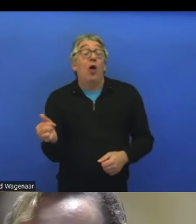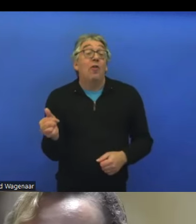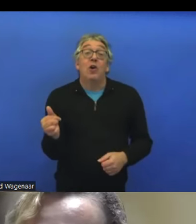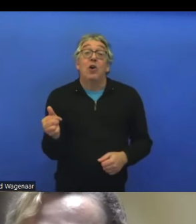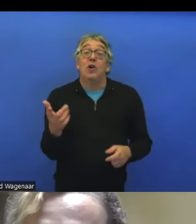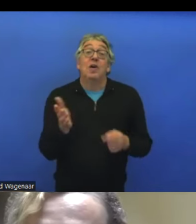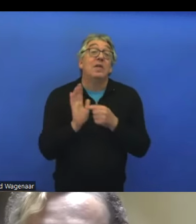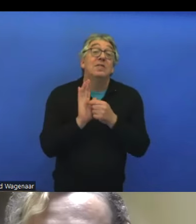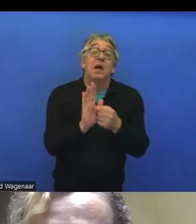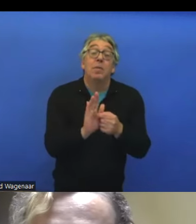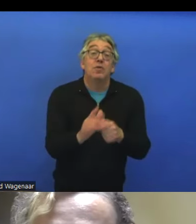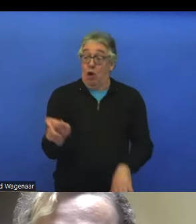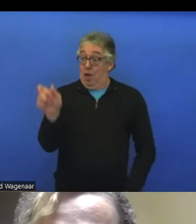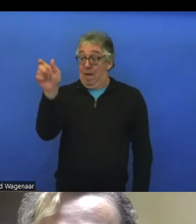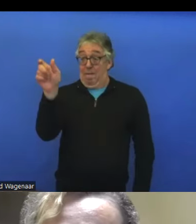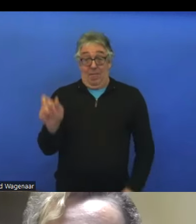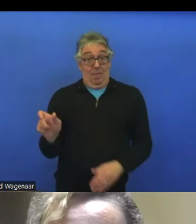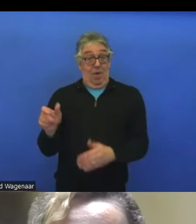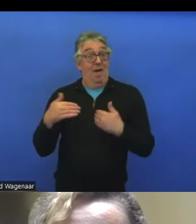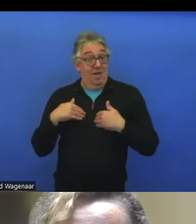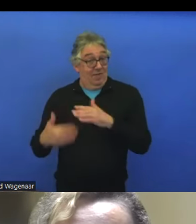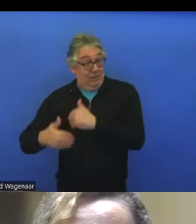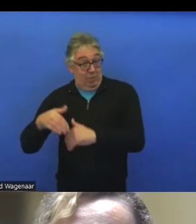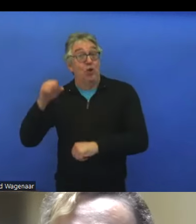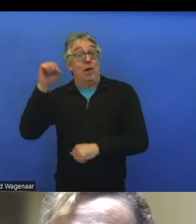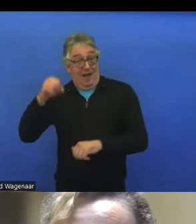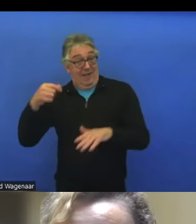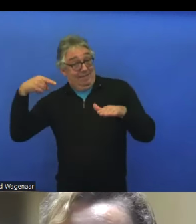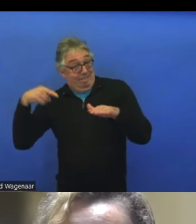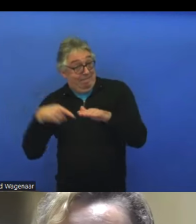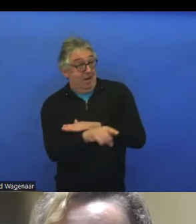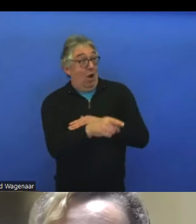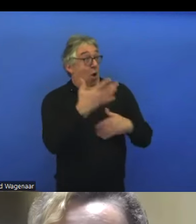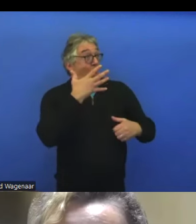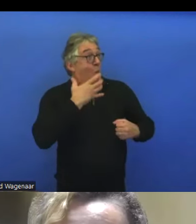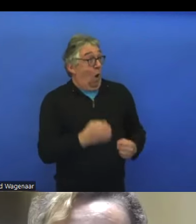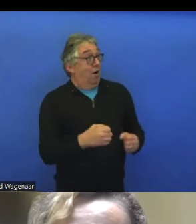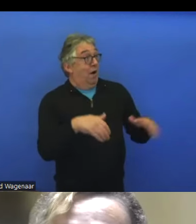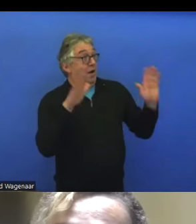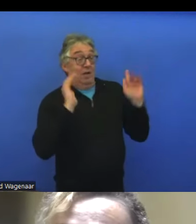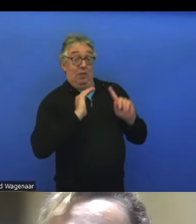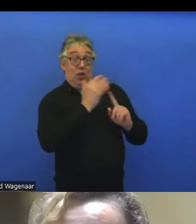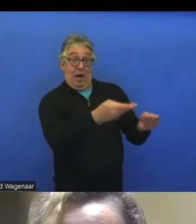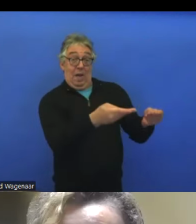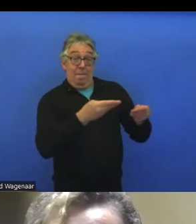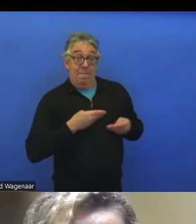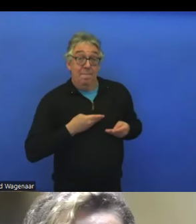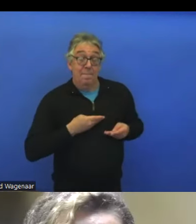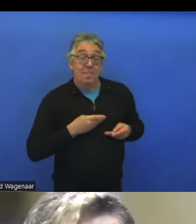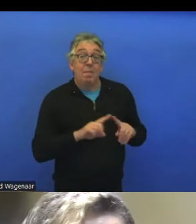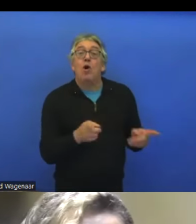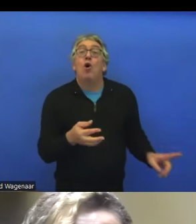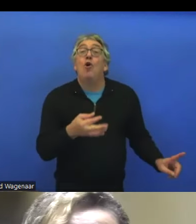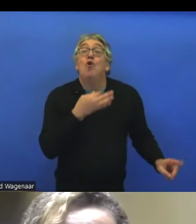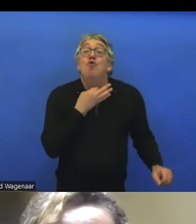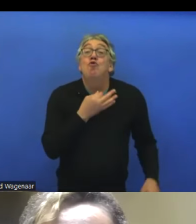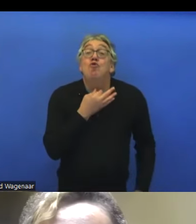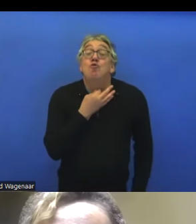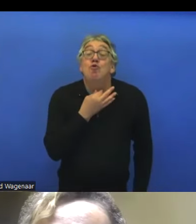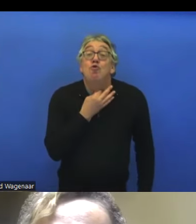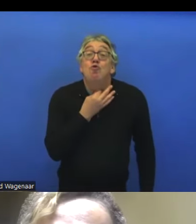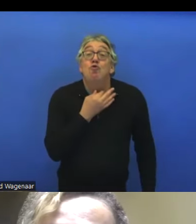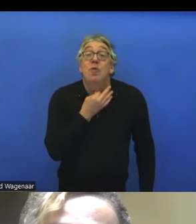asylum, but the risk that they're facing is based on another of the grounds that I